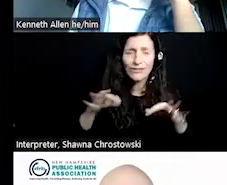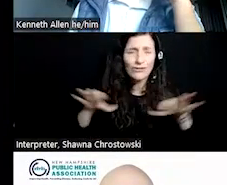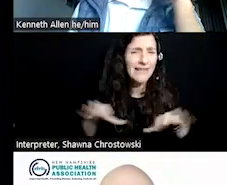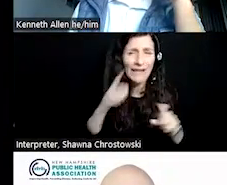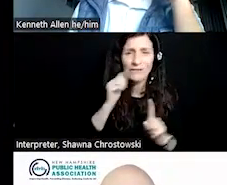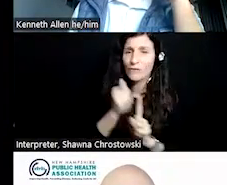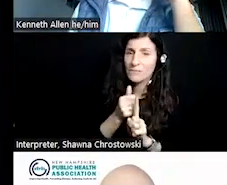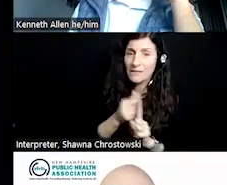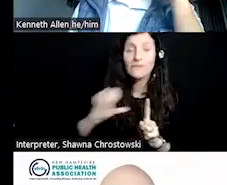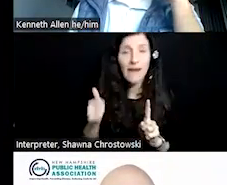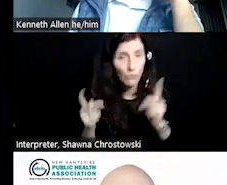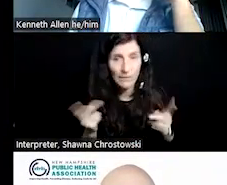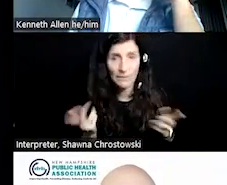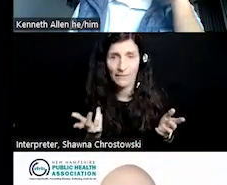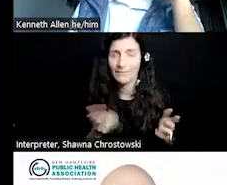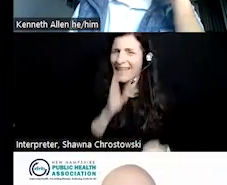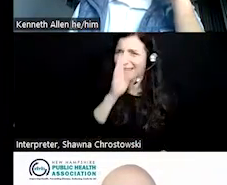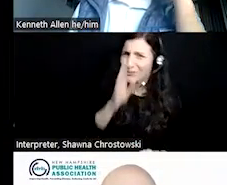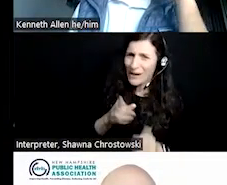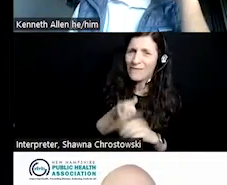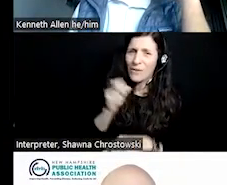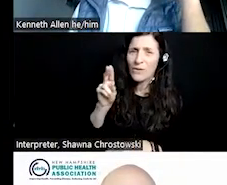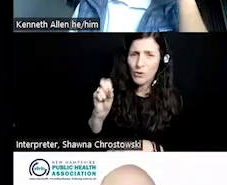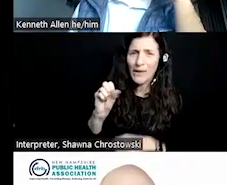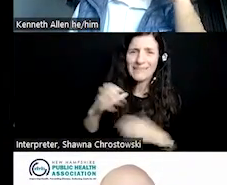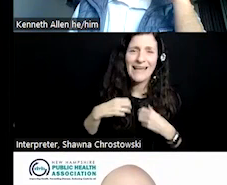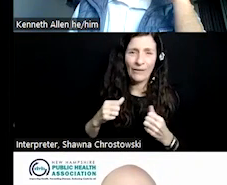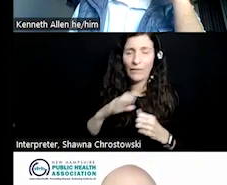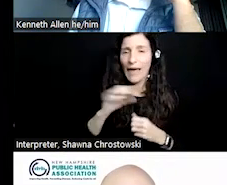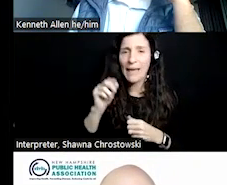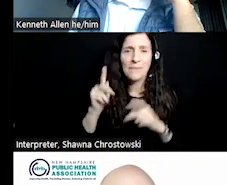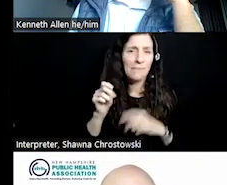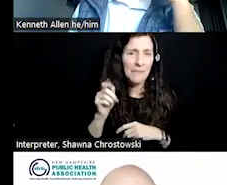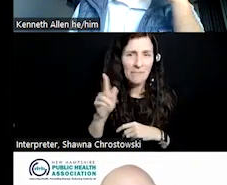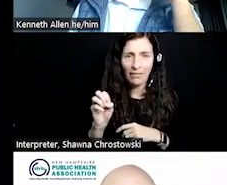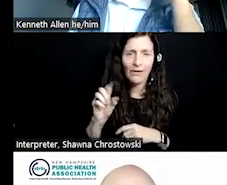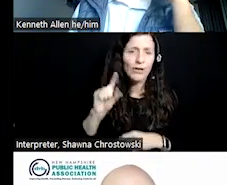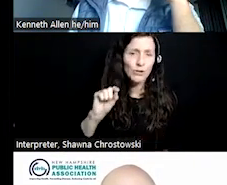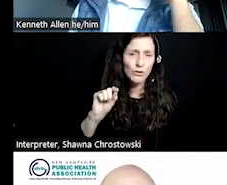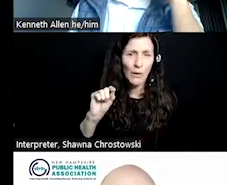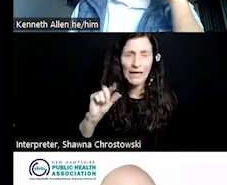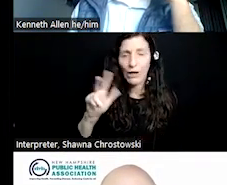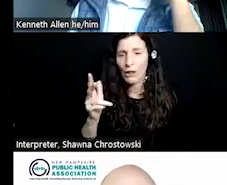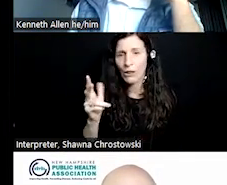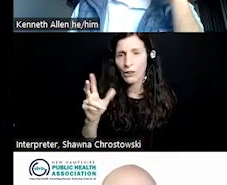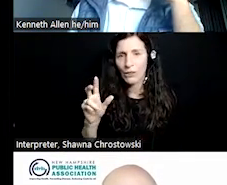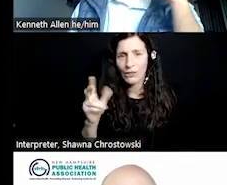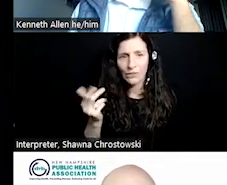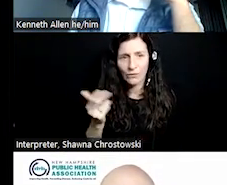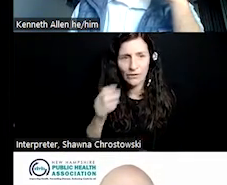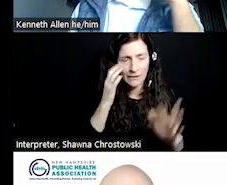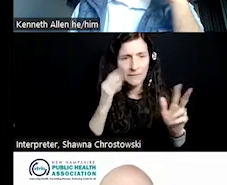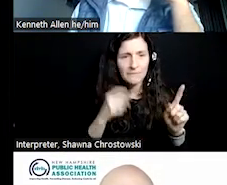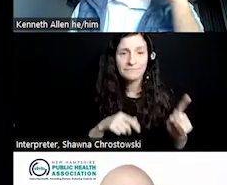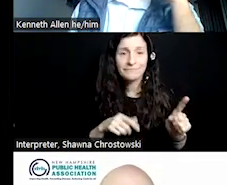And this is straight from U.S. Healthy People 2030. I know this is a very savvy audience and you're very familiar,